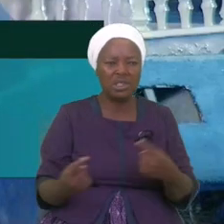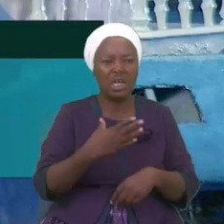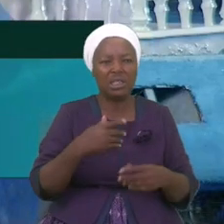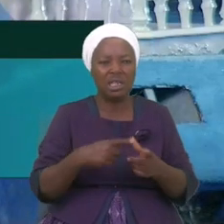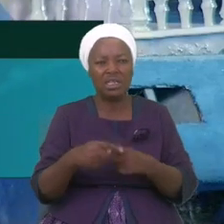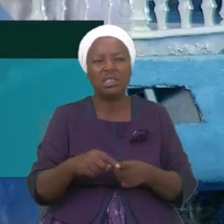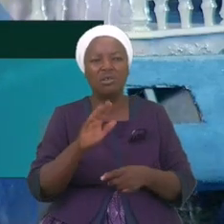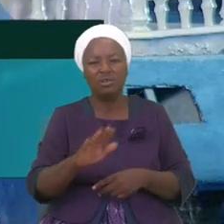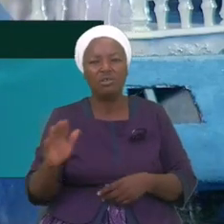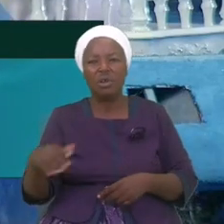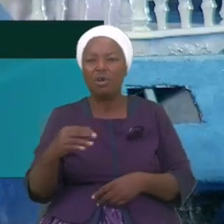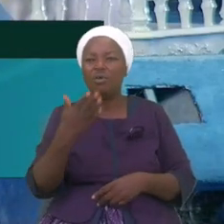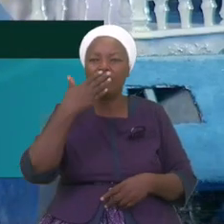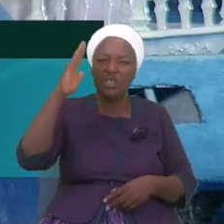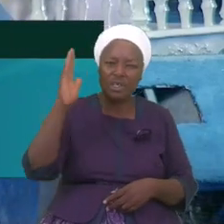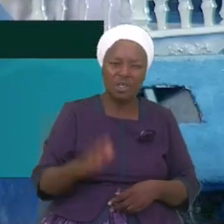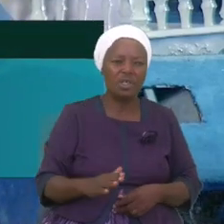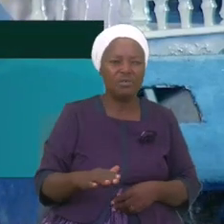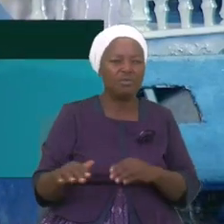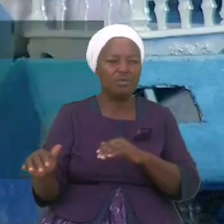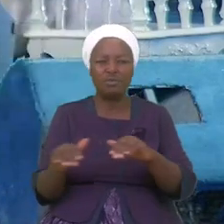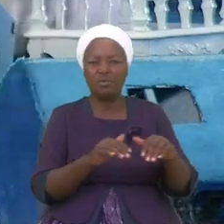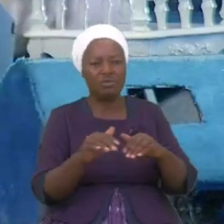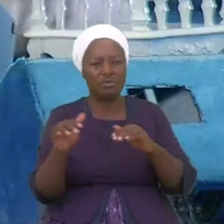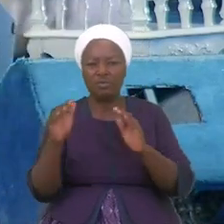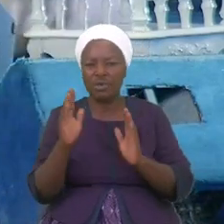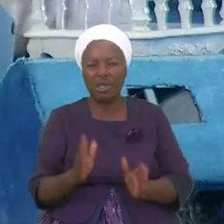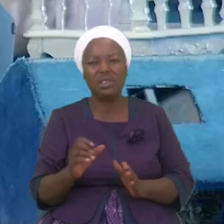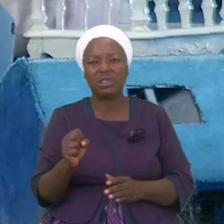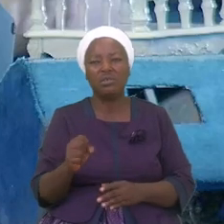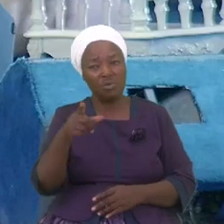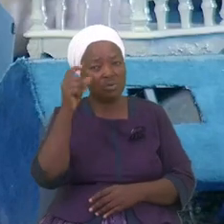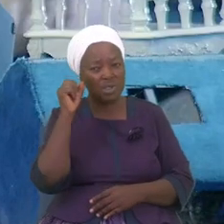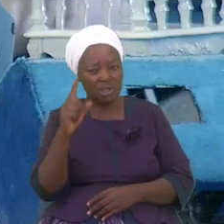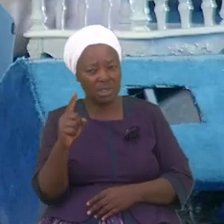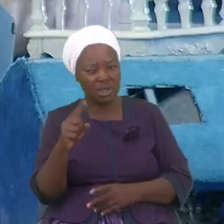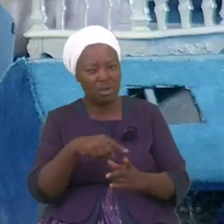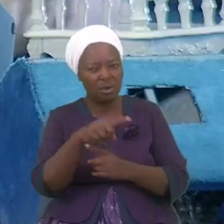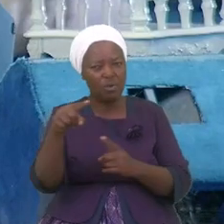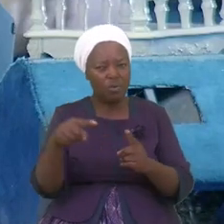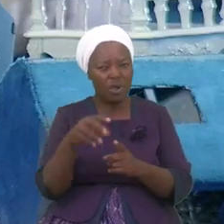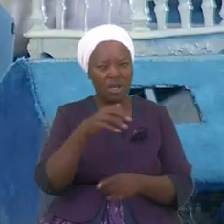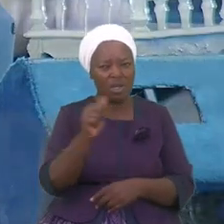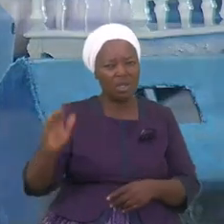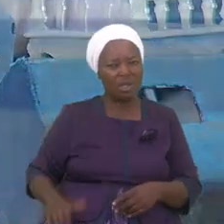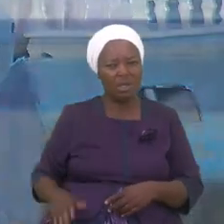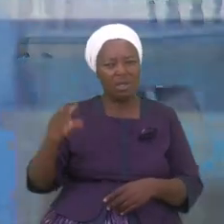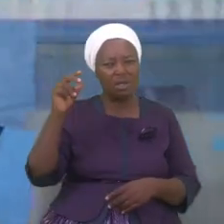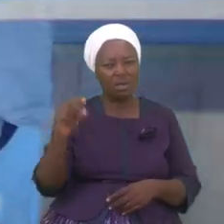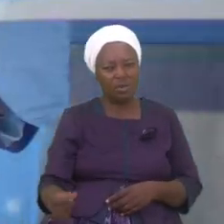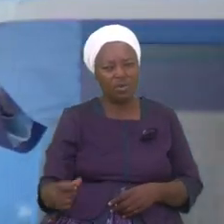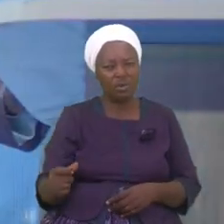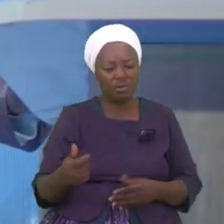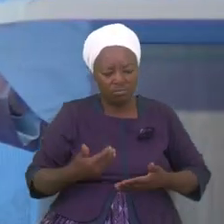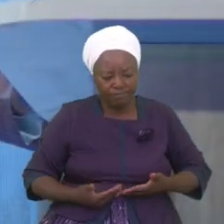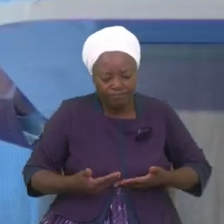seed of evildoers. You understand? When a dog gives